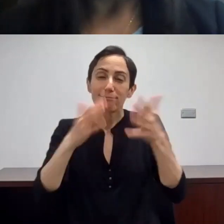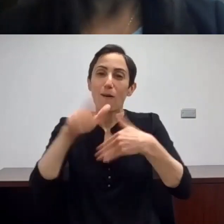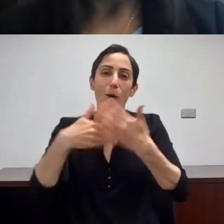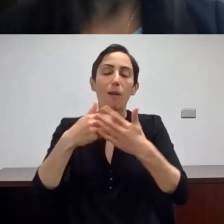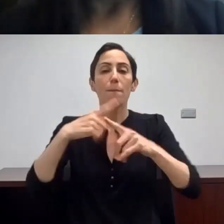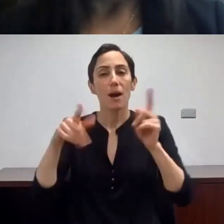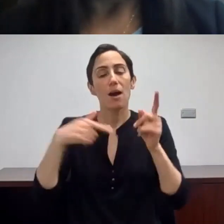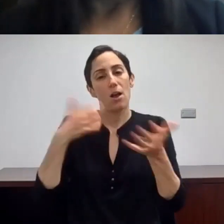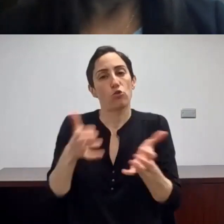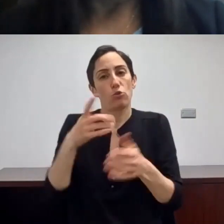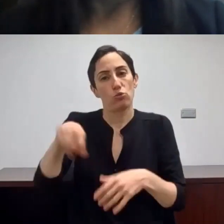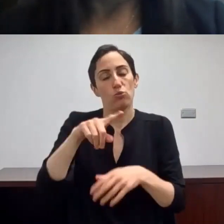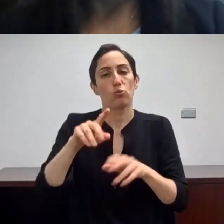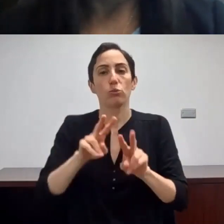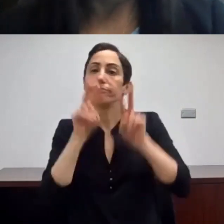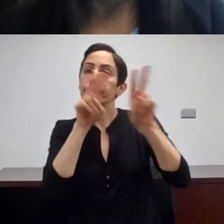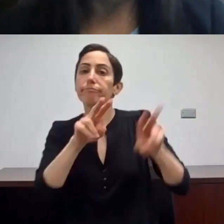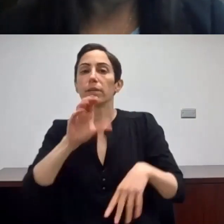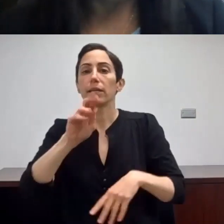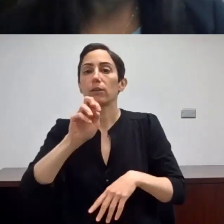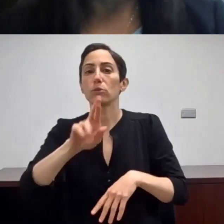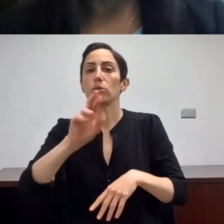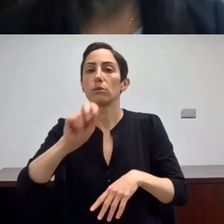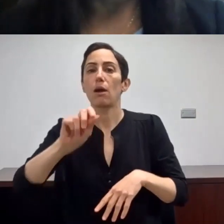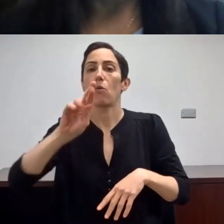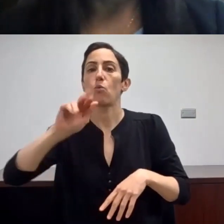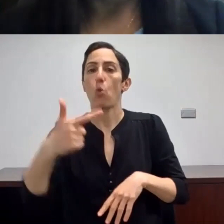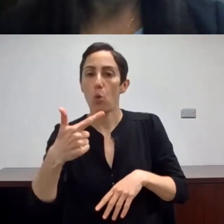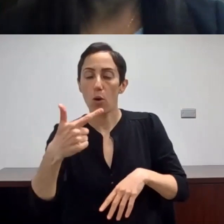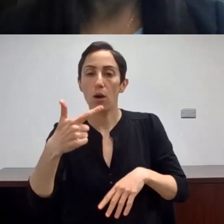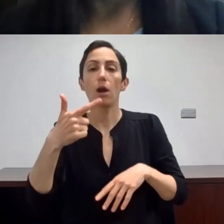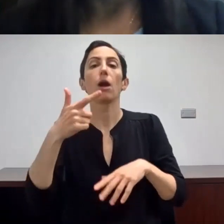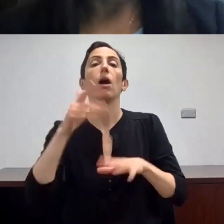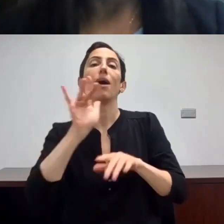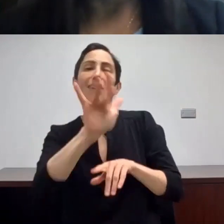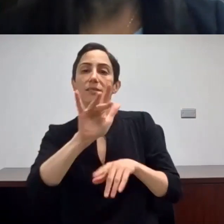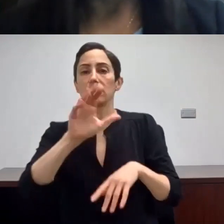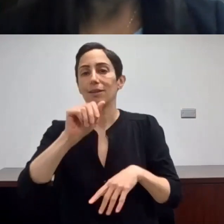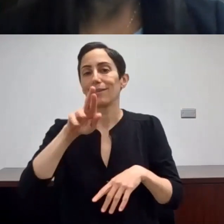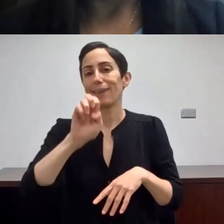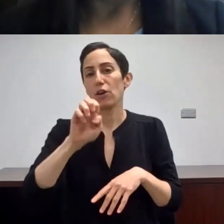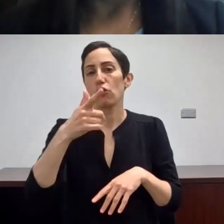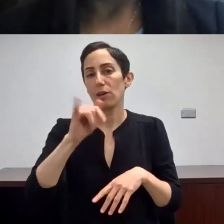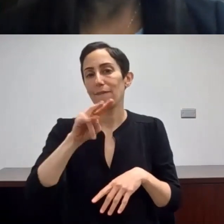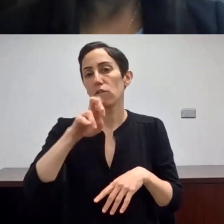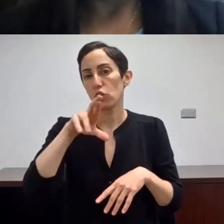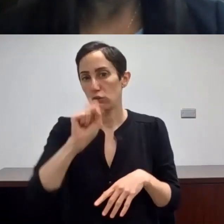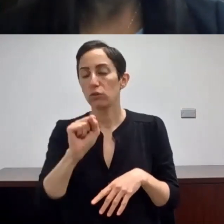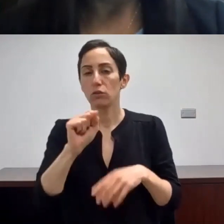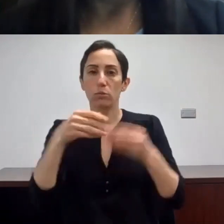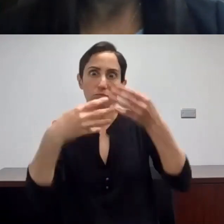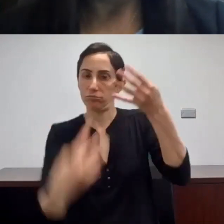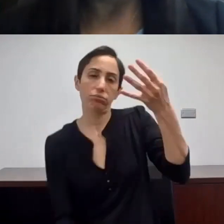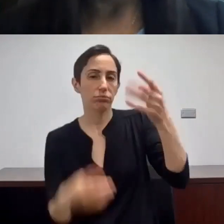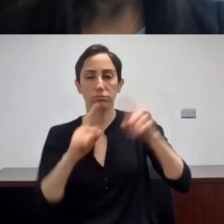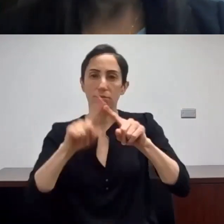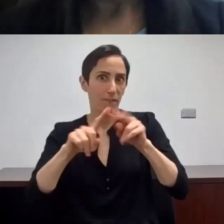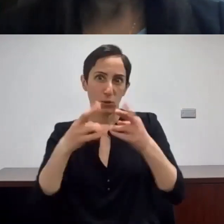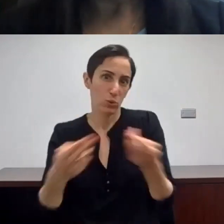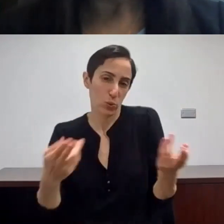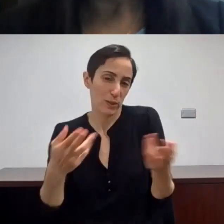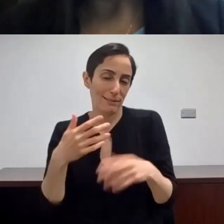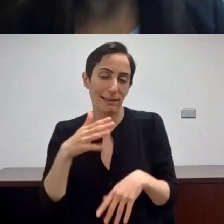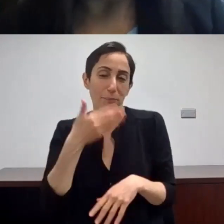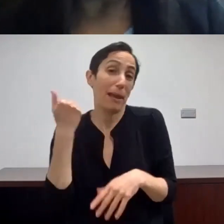what's there. But yes, I think that's the best answer I can give. Thank you. Dr.